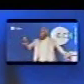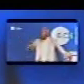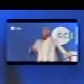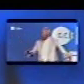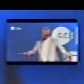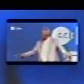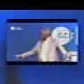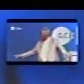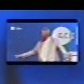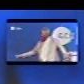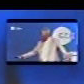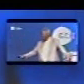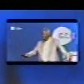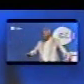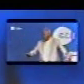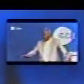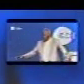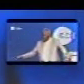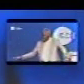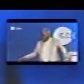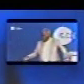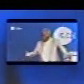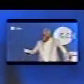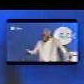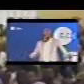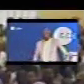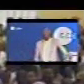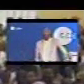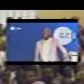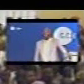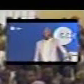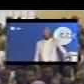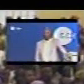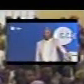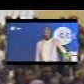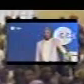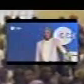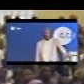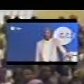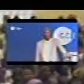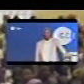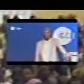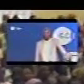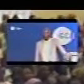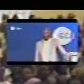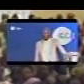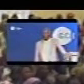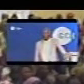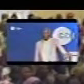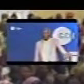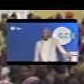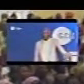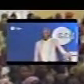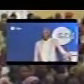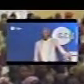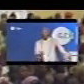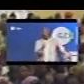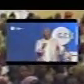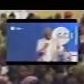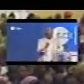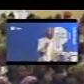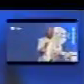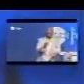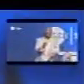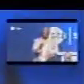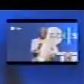supernatural it's different from when the poor man on the street spiritual speaks. Blindness. 3 points. We're looking at number